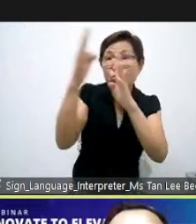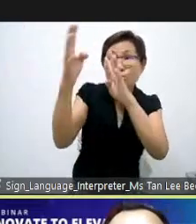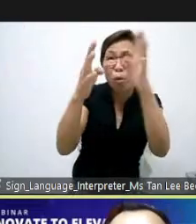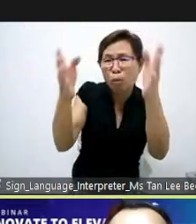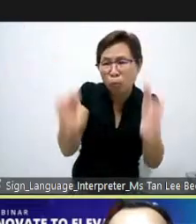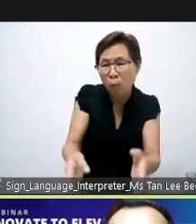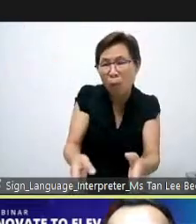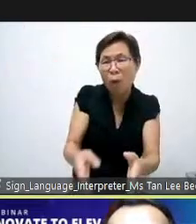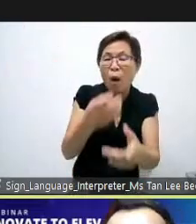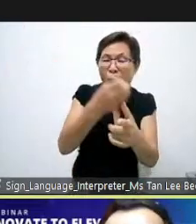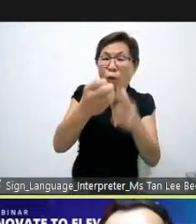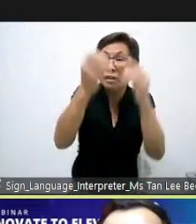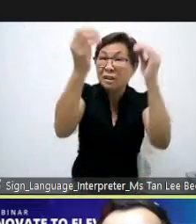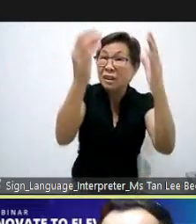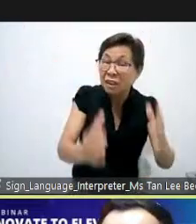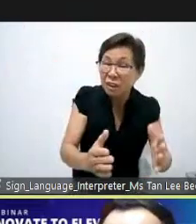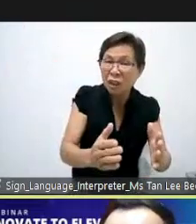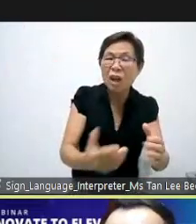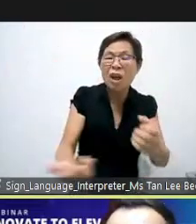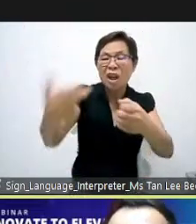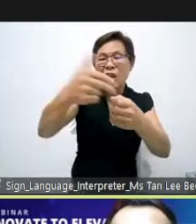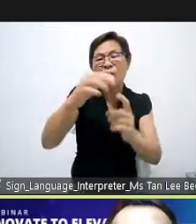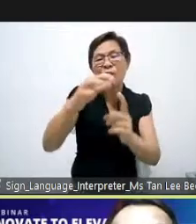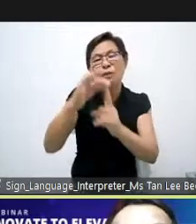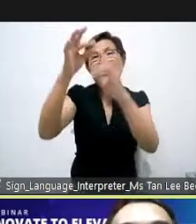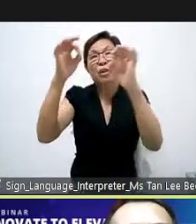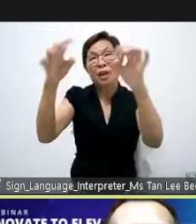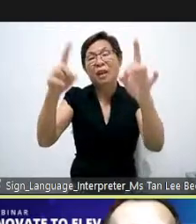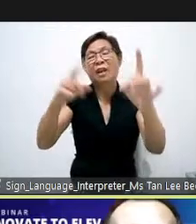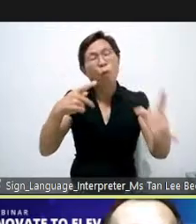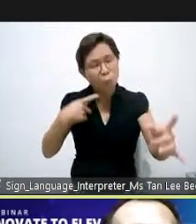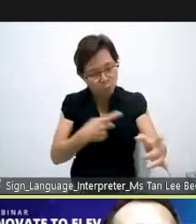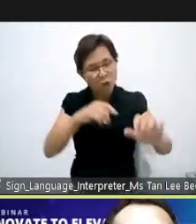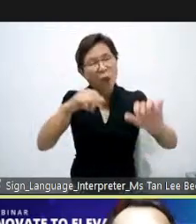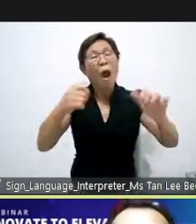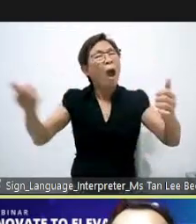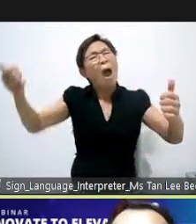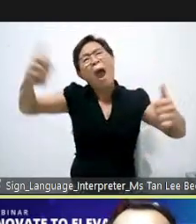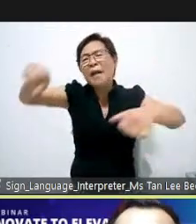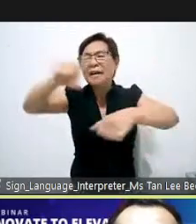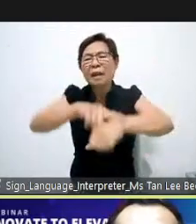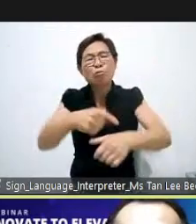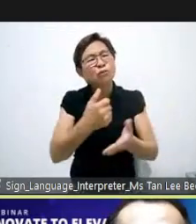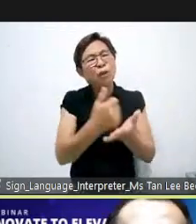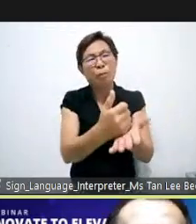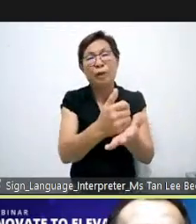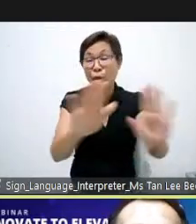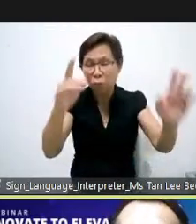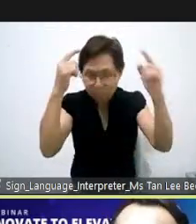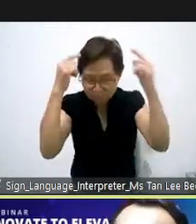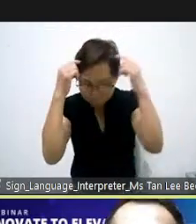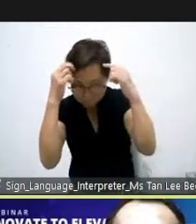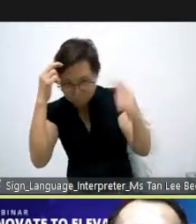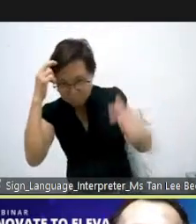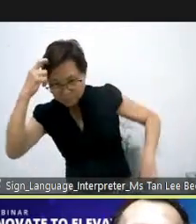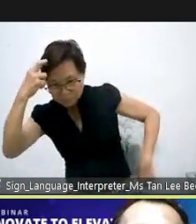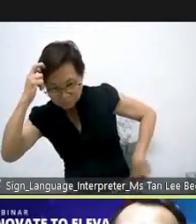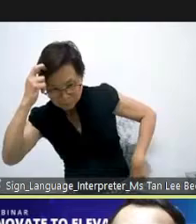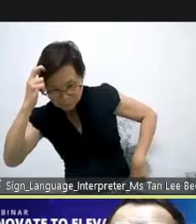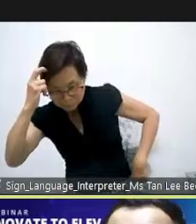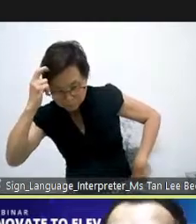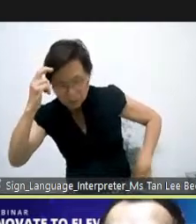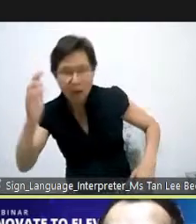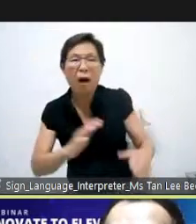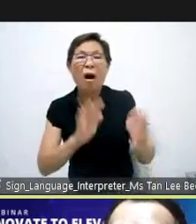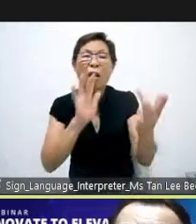any teachers, educators that involved in special education. So please, don't be hesitate to contact